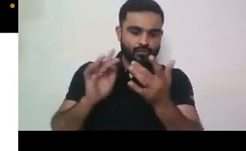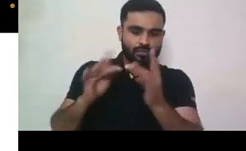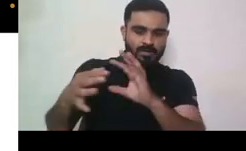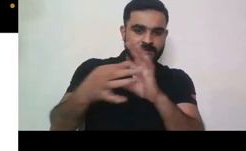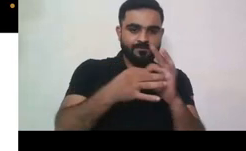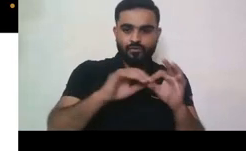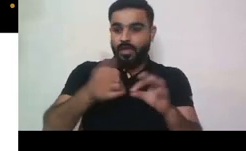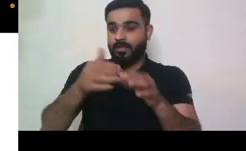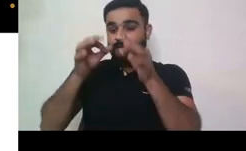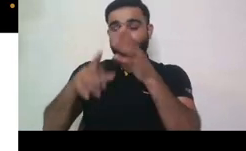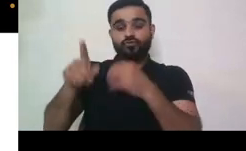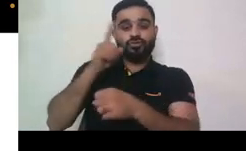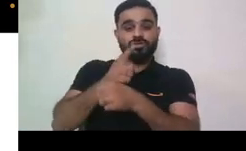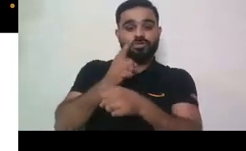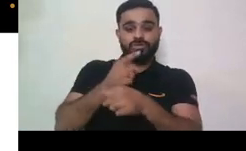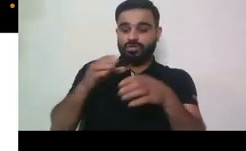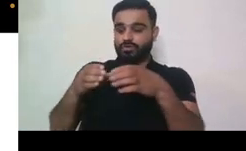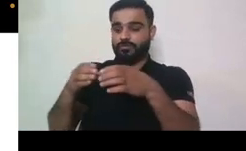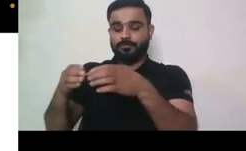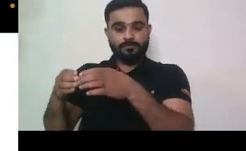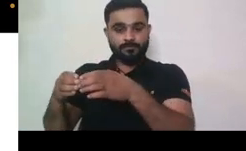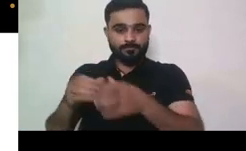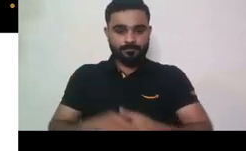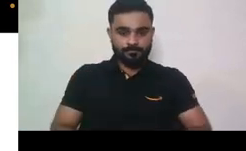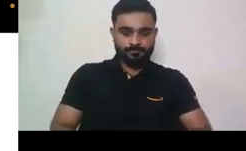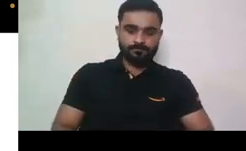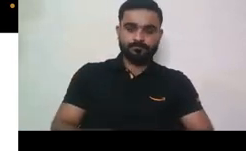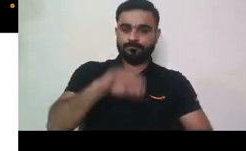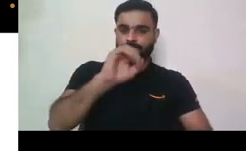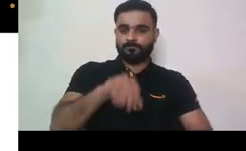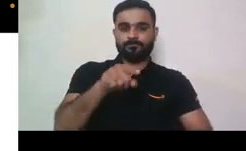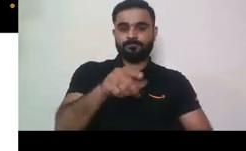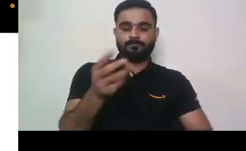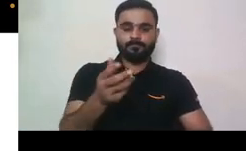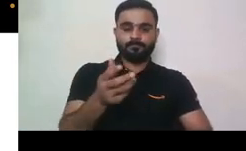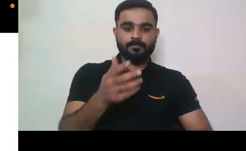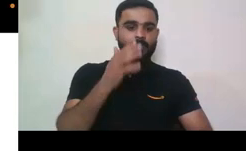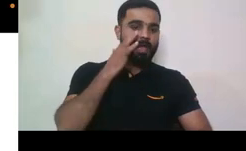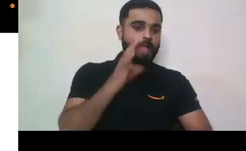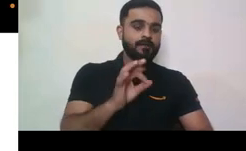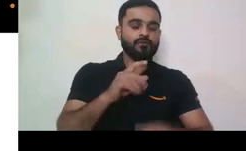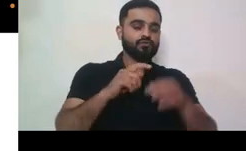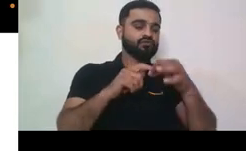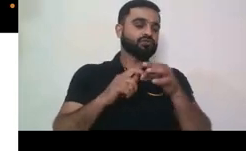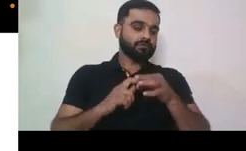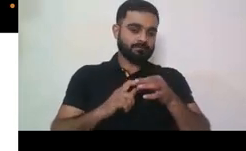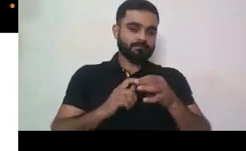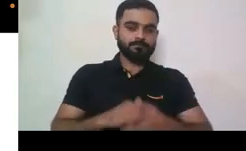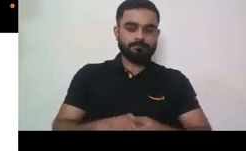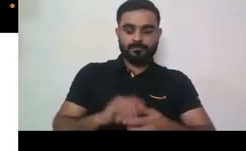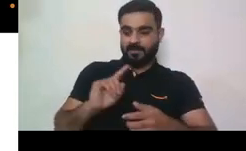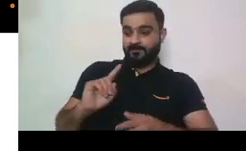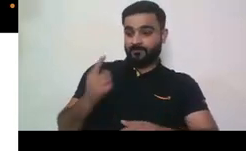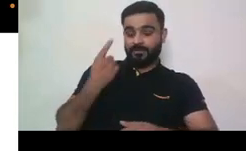other existing teacher groups? Wow. Yeah, that is also a very important question. The first thing